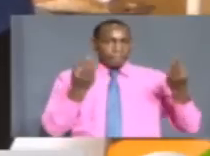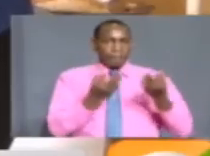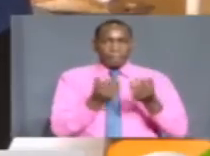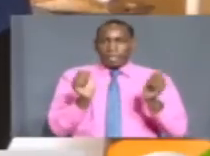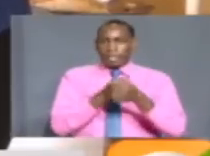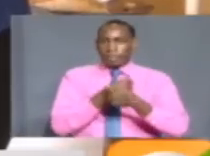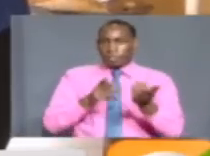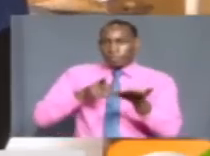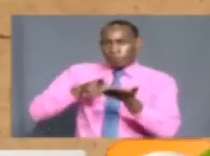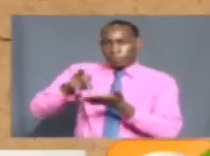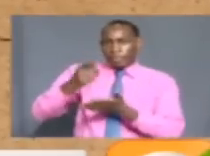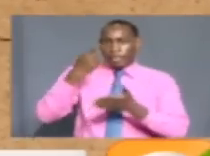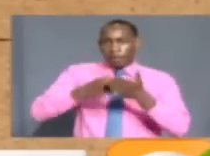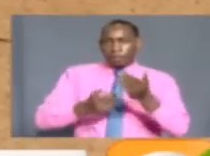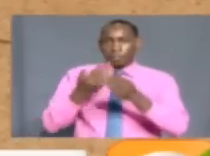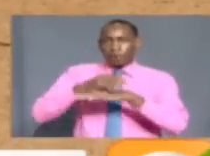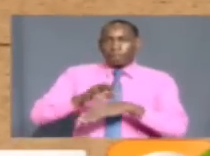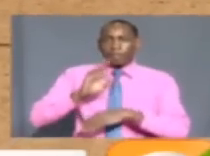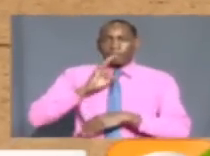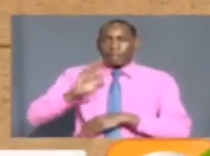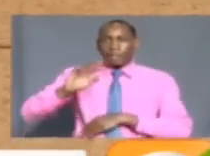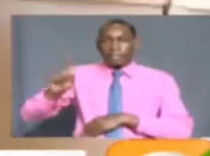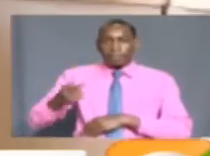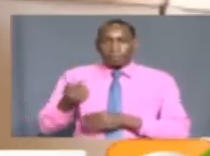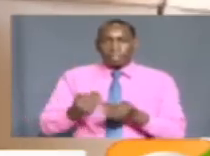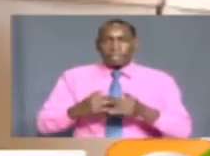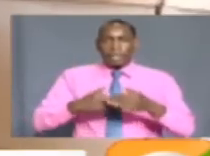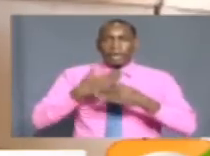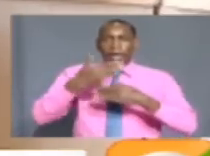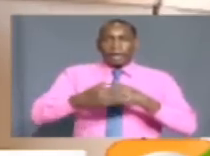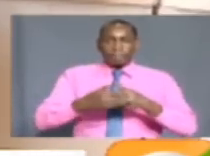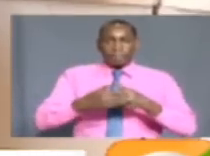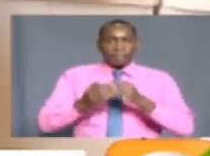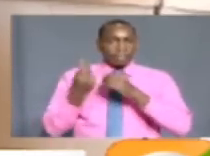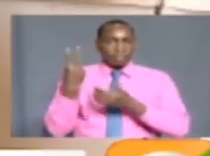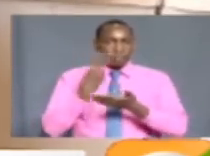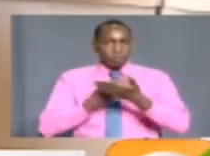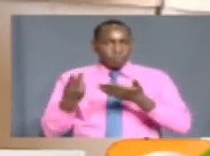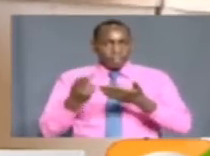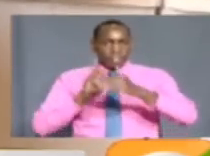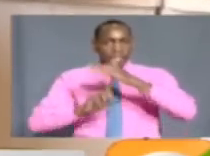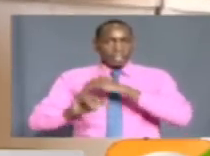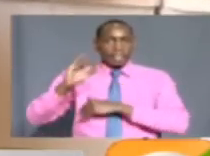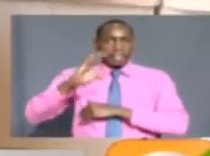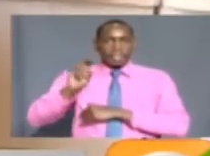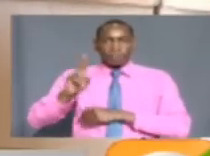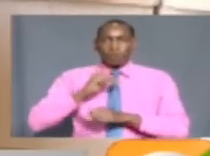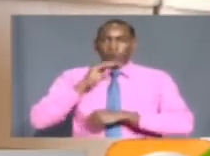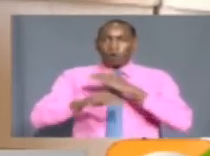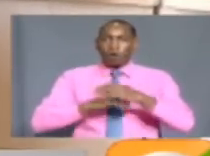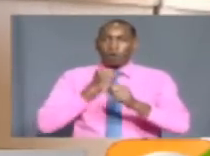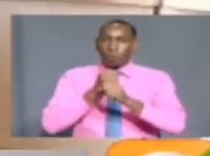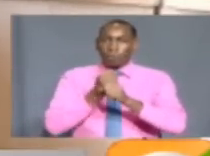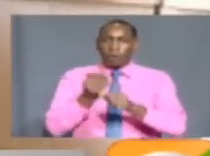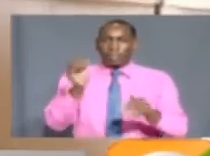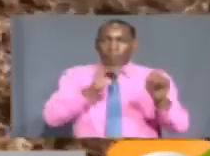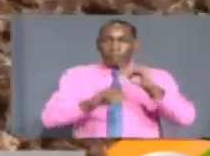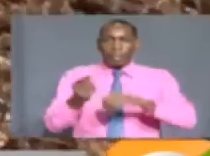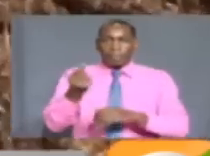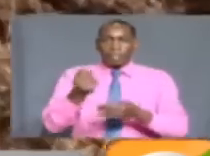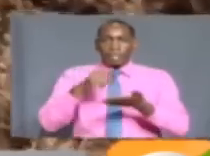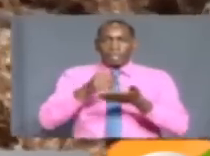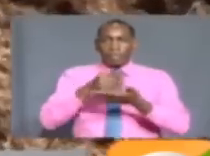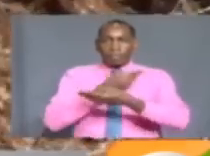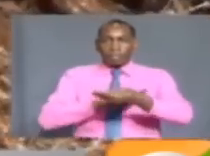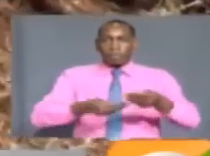unable to clear a bill of over 300,000 accrued after she spent 2 weeks at the ICU. All their efforts to raise the money, including selling off